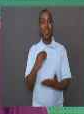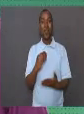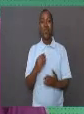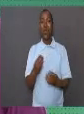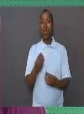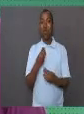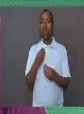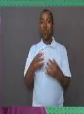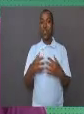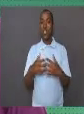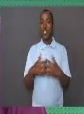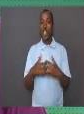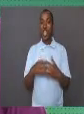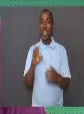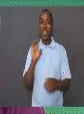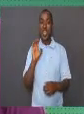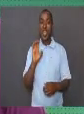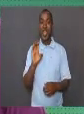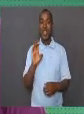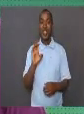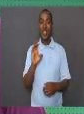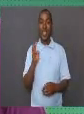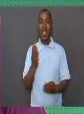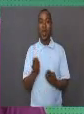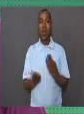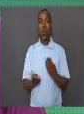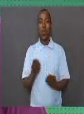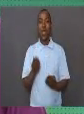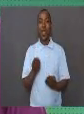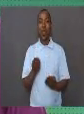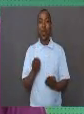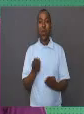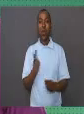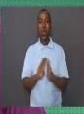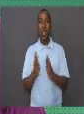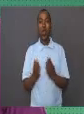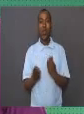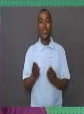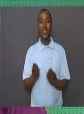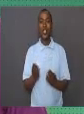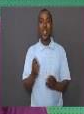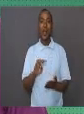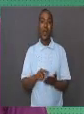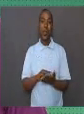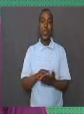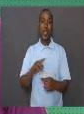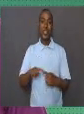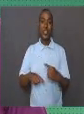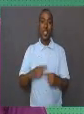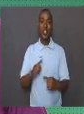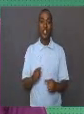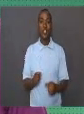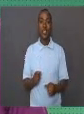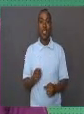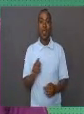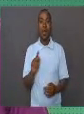chains, energy and biomass pyramids, minerals cycles, and plant